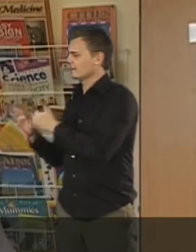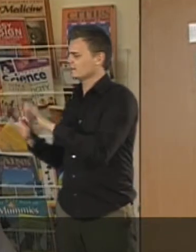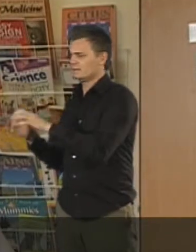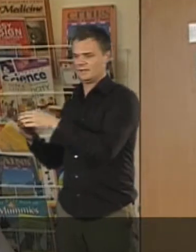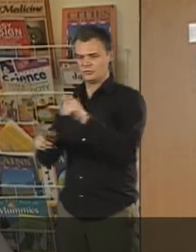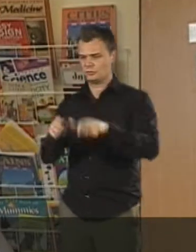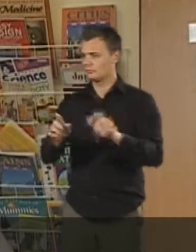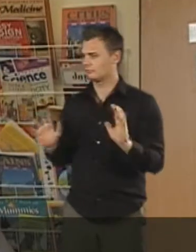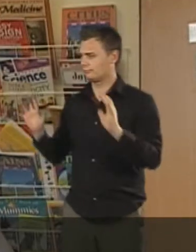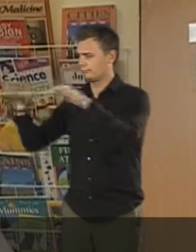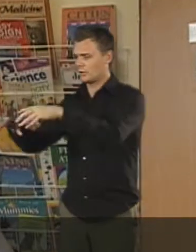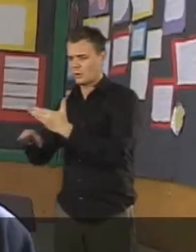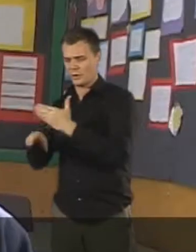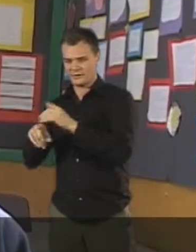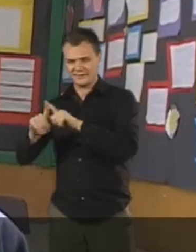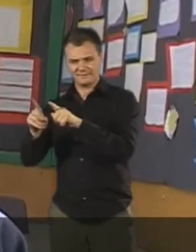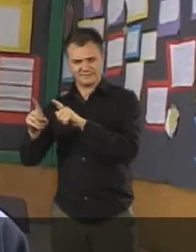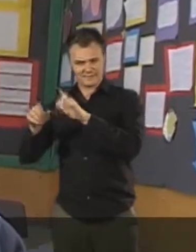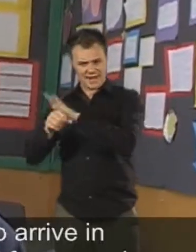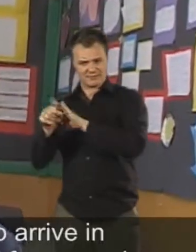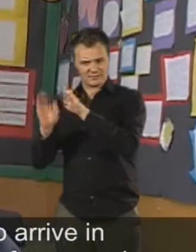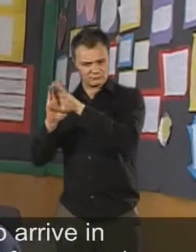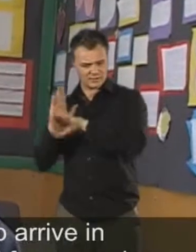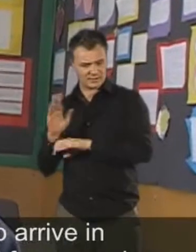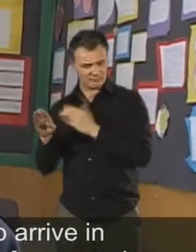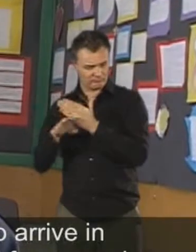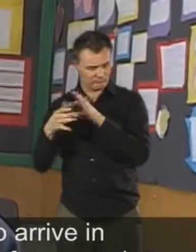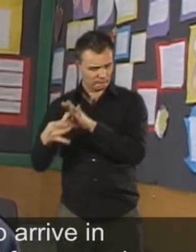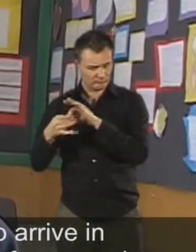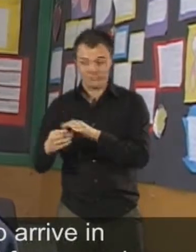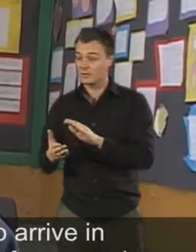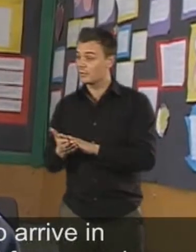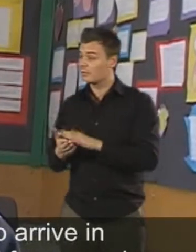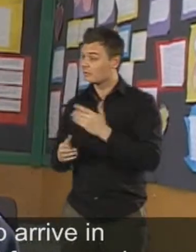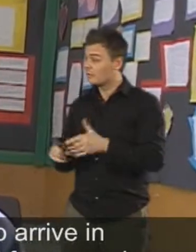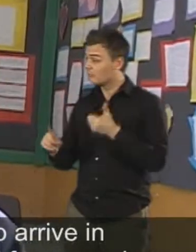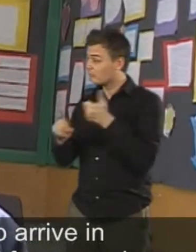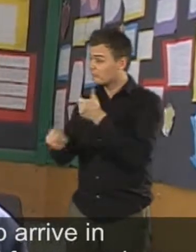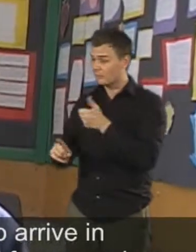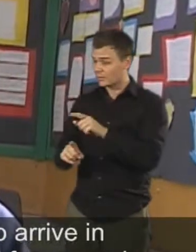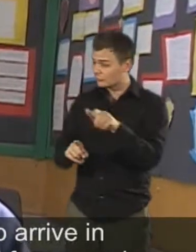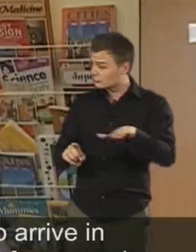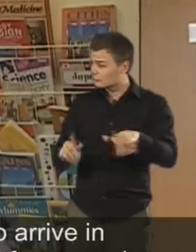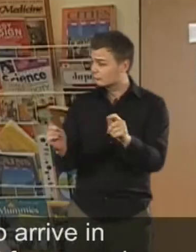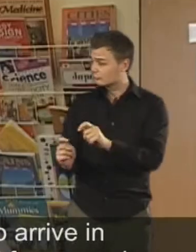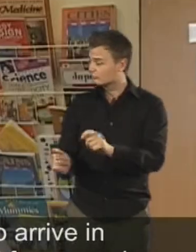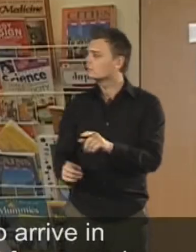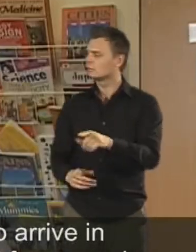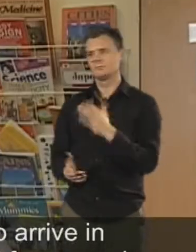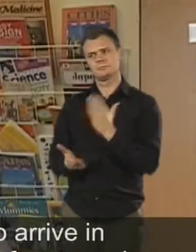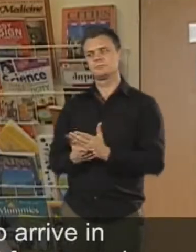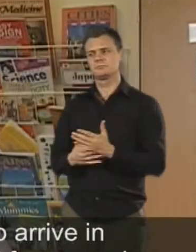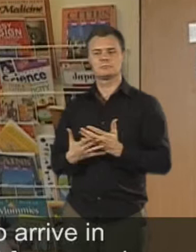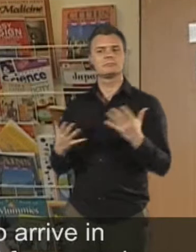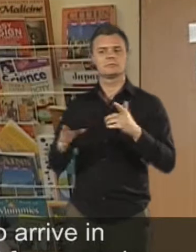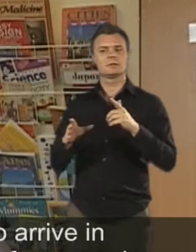different aspects of the curriculum with them. Has it made a difference? Yes, it has. I mean, many of our children do arrive in Year 7